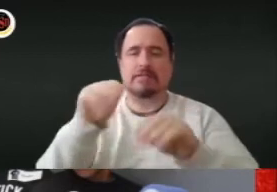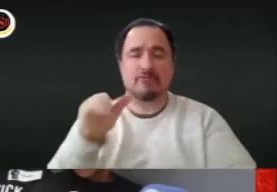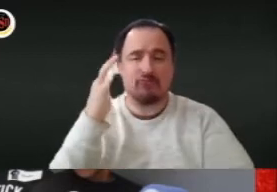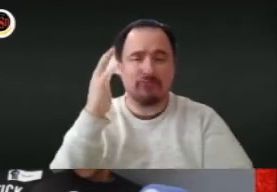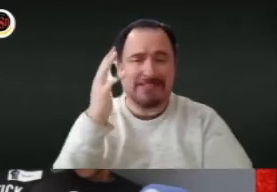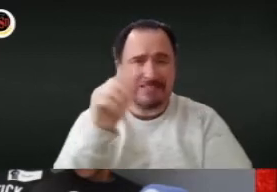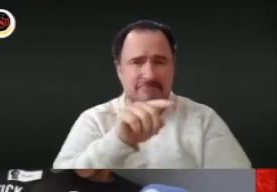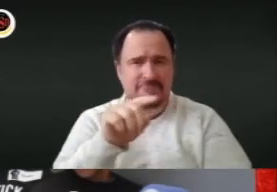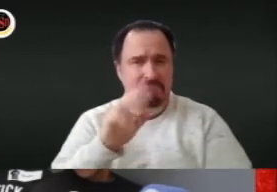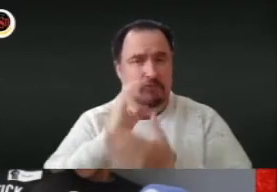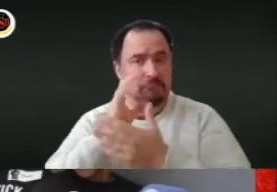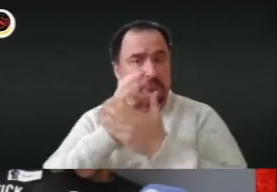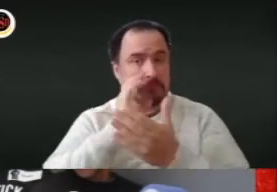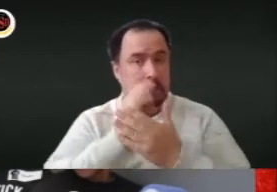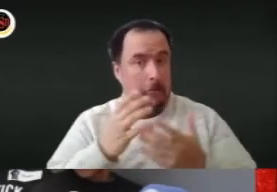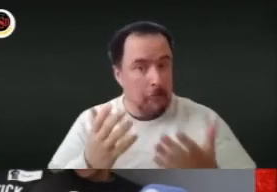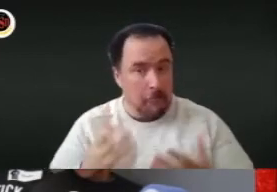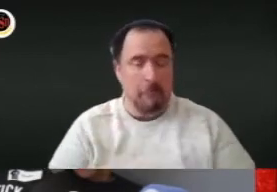trees throughout the city.